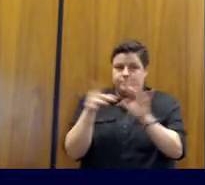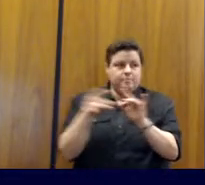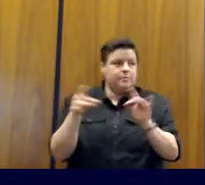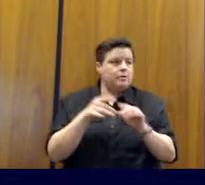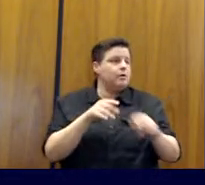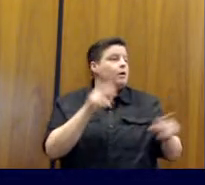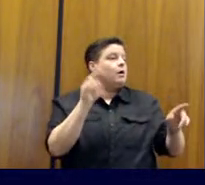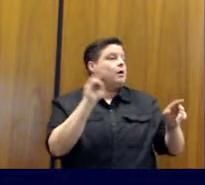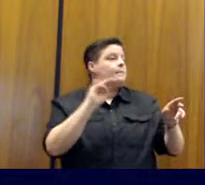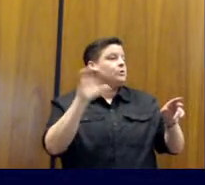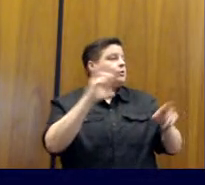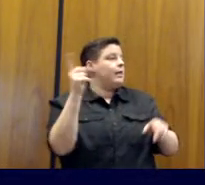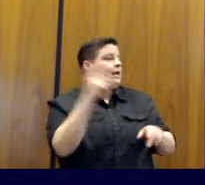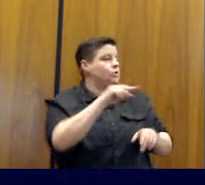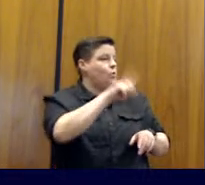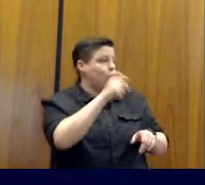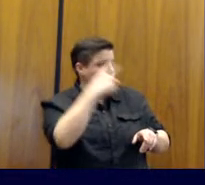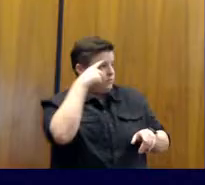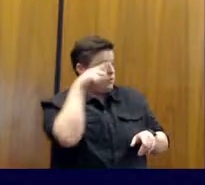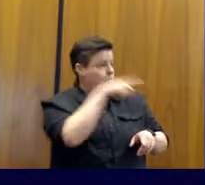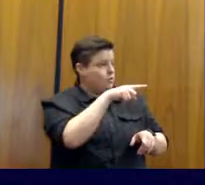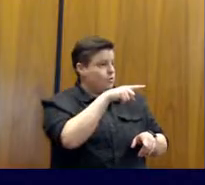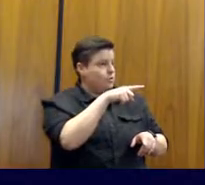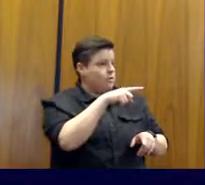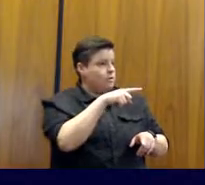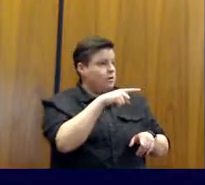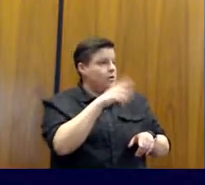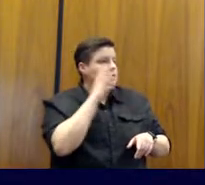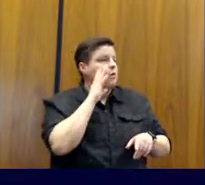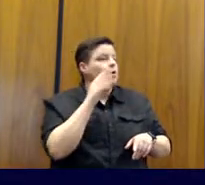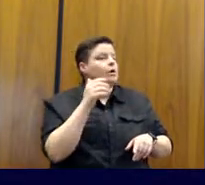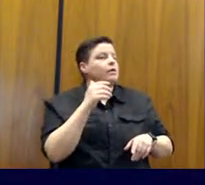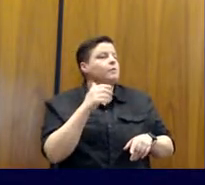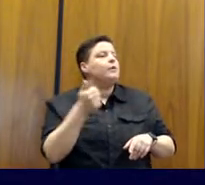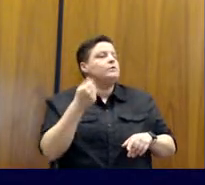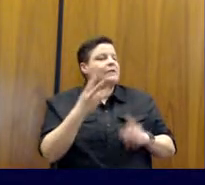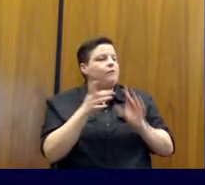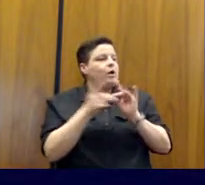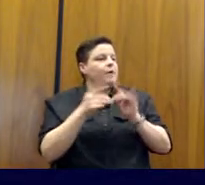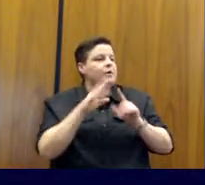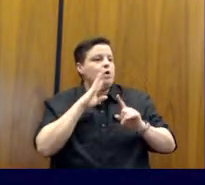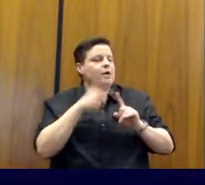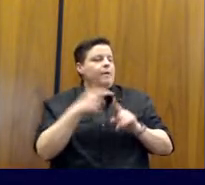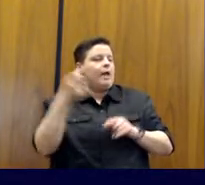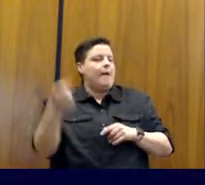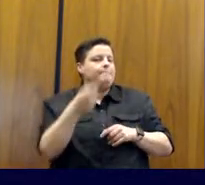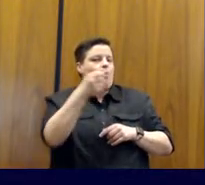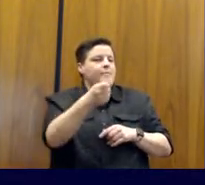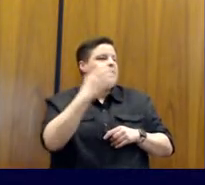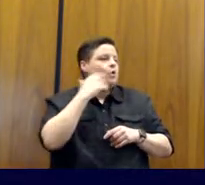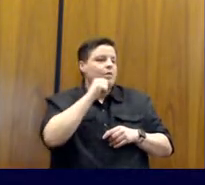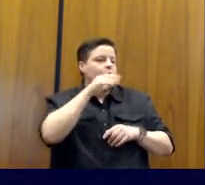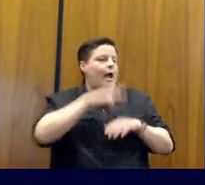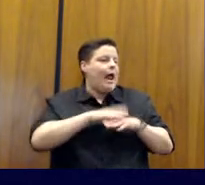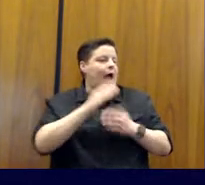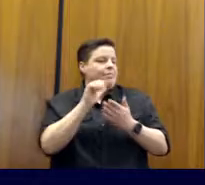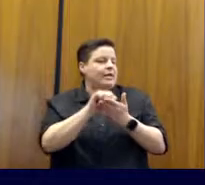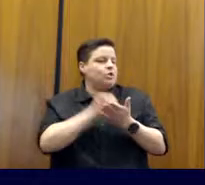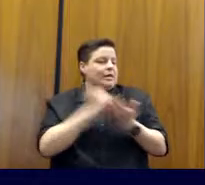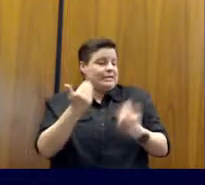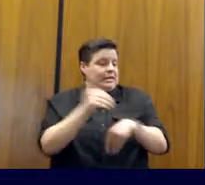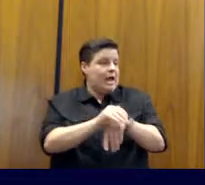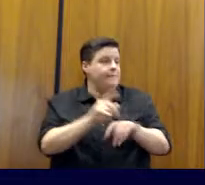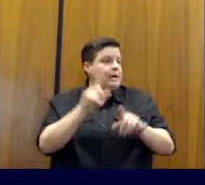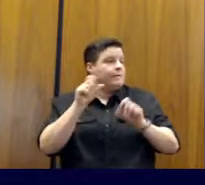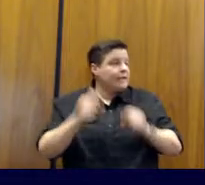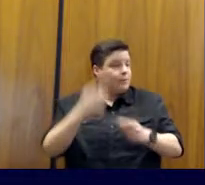Mr. Chair, can I ask a question of you? Given that there were several comments about appointments, I know that they're not on our agenda this evening, but can we